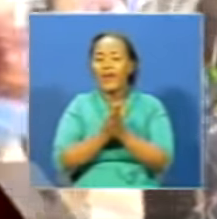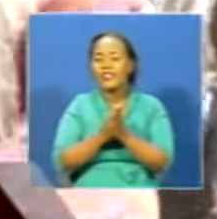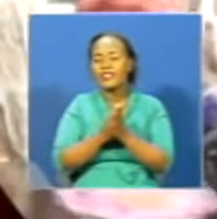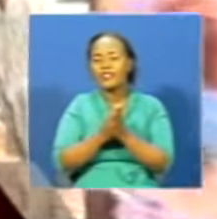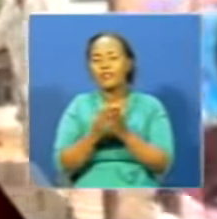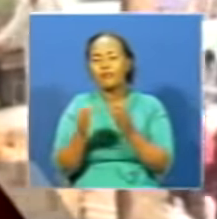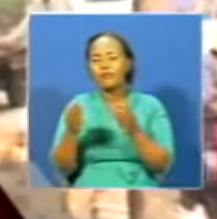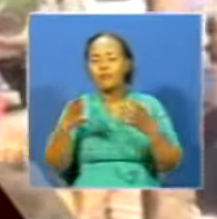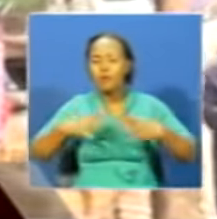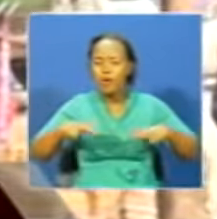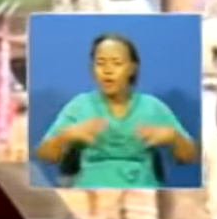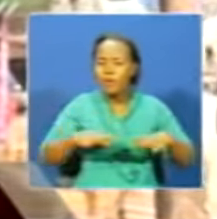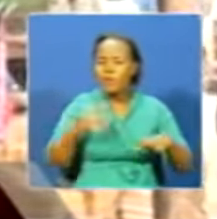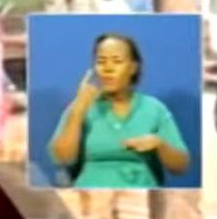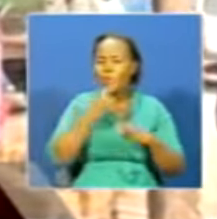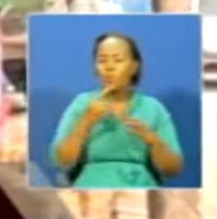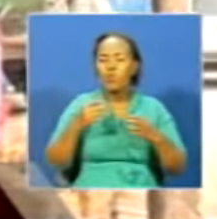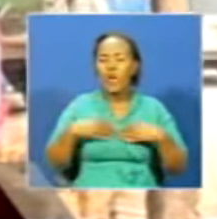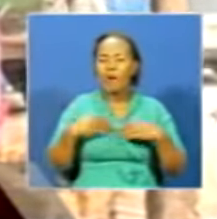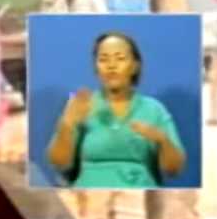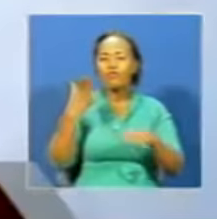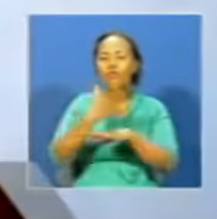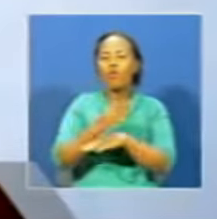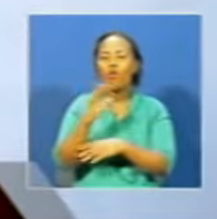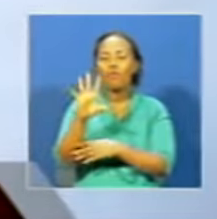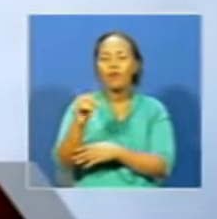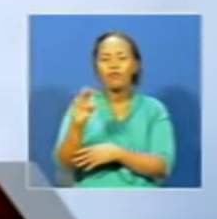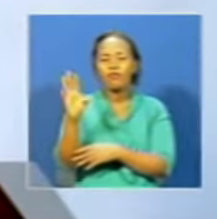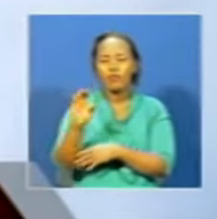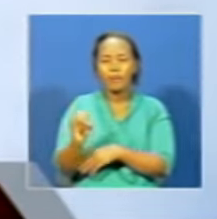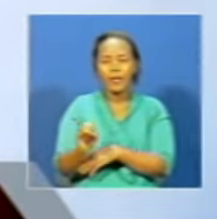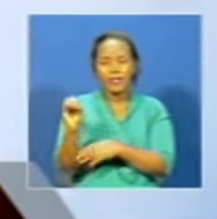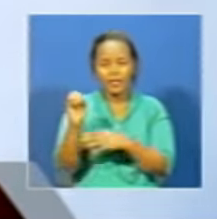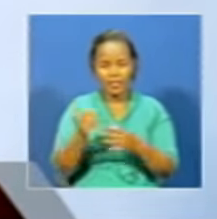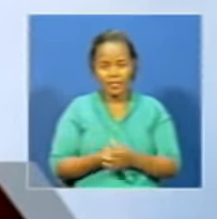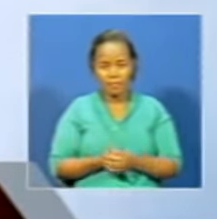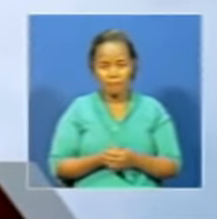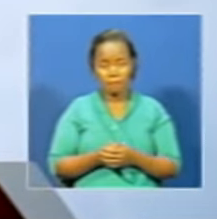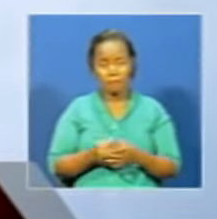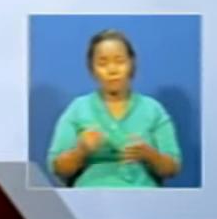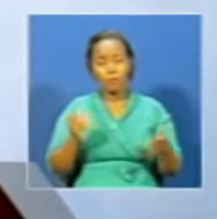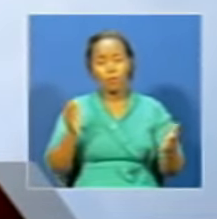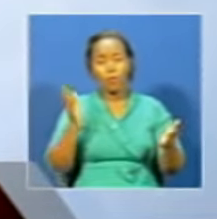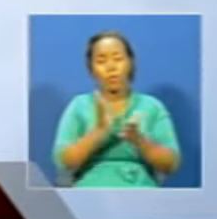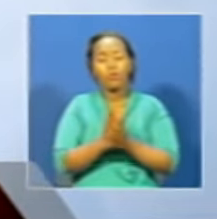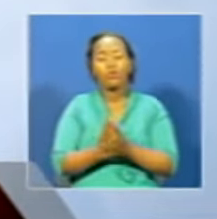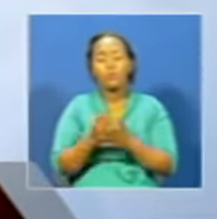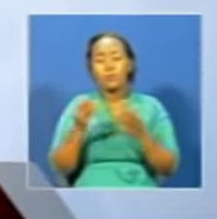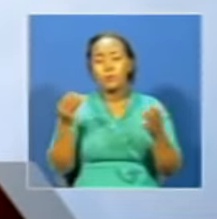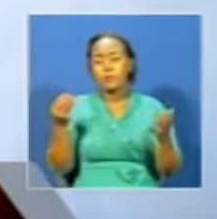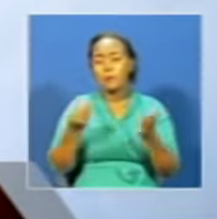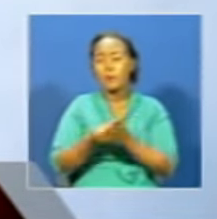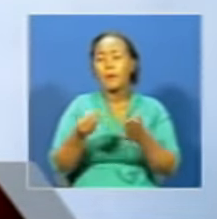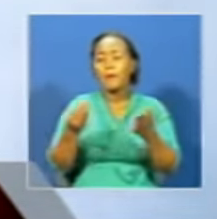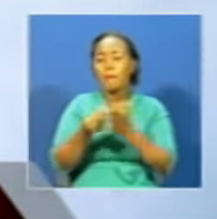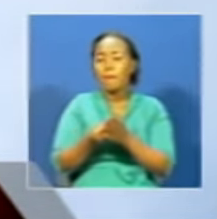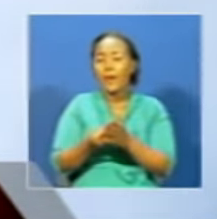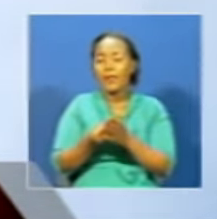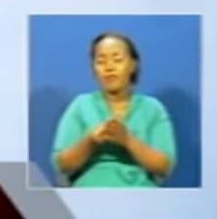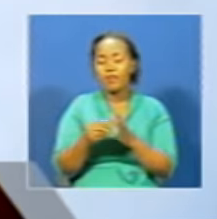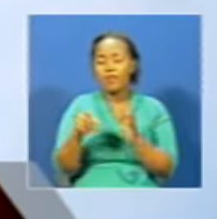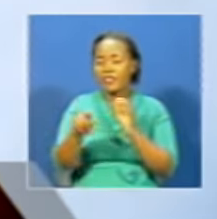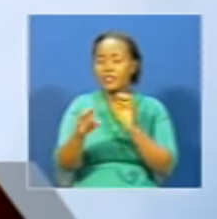who are more than 50% of the population. Of course, the average income for this country is about